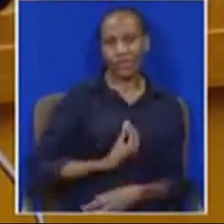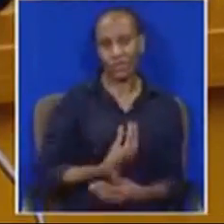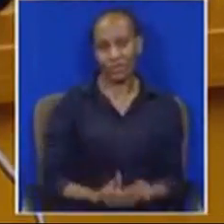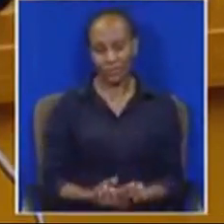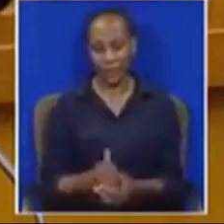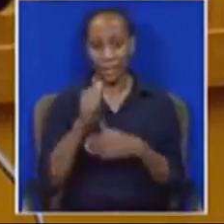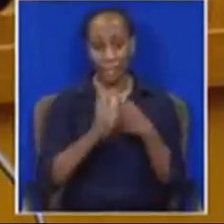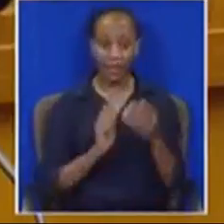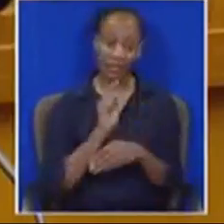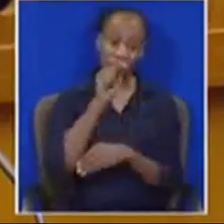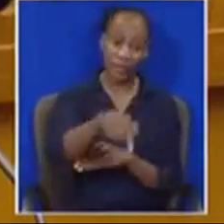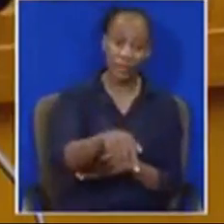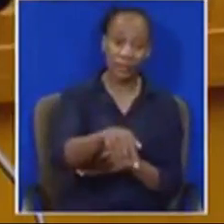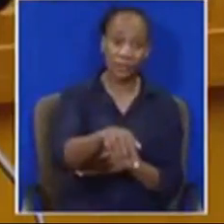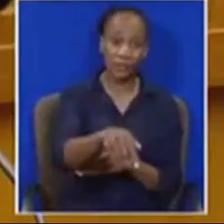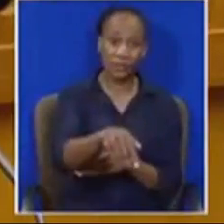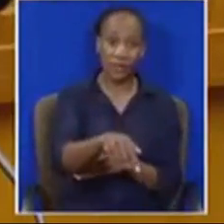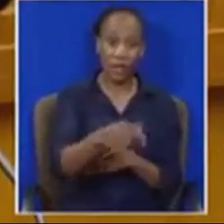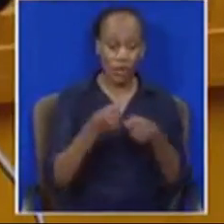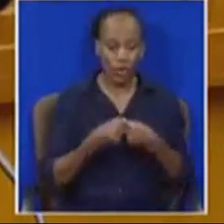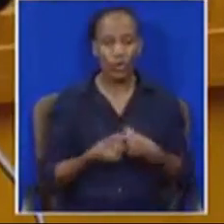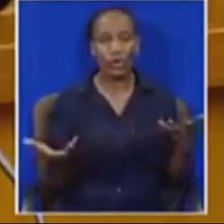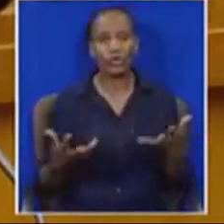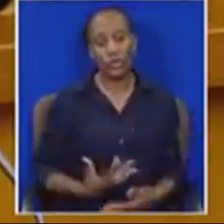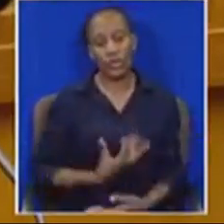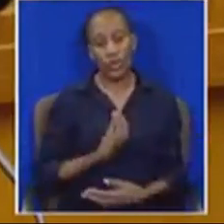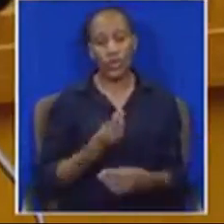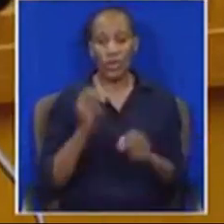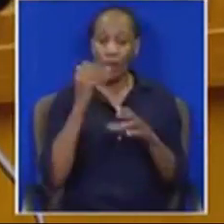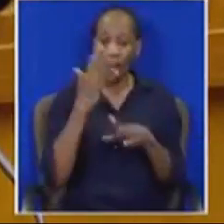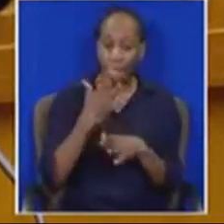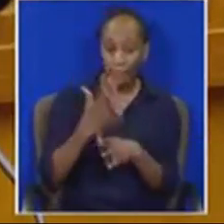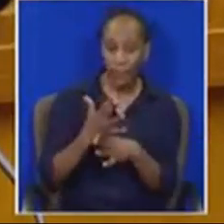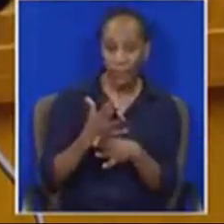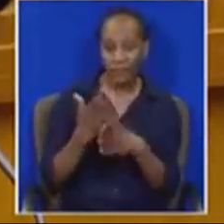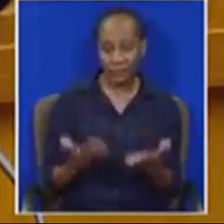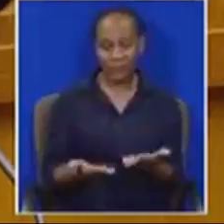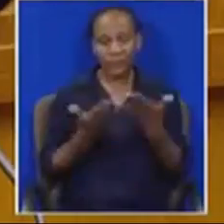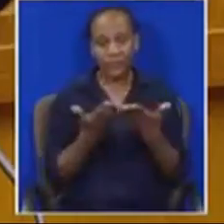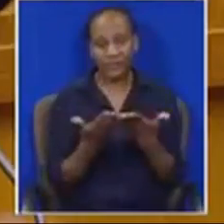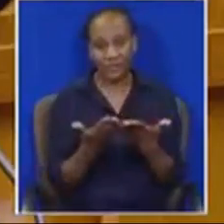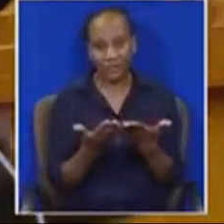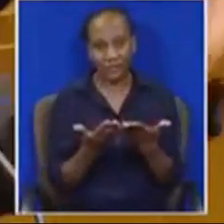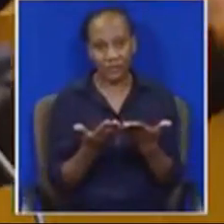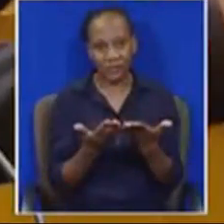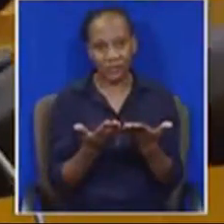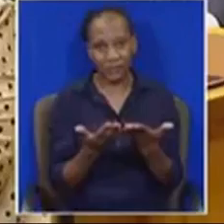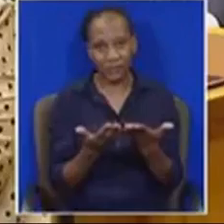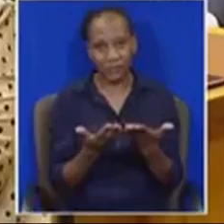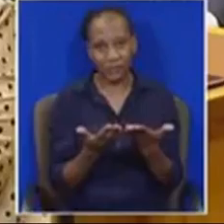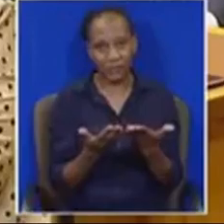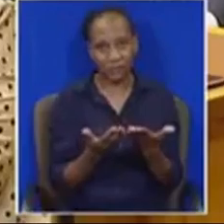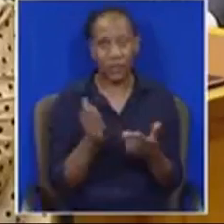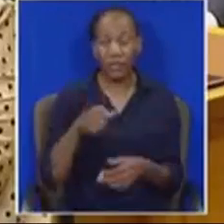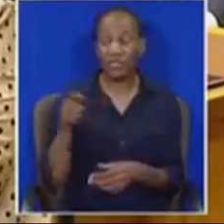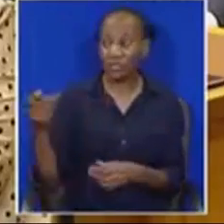will launch the Youth Employment Service initiative, which will place, yes, you ask how